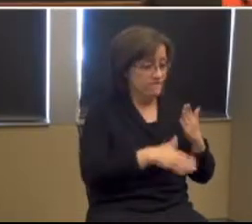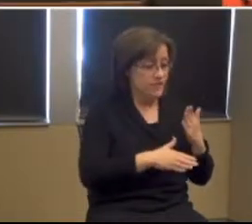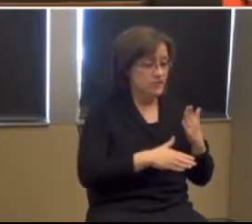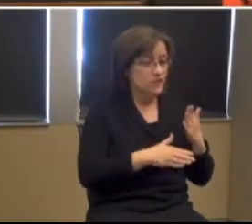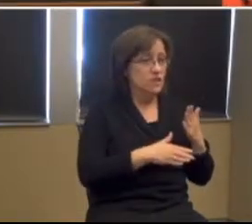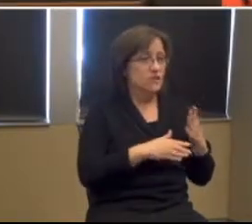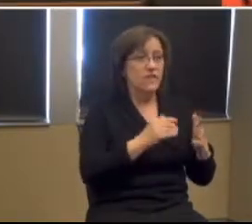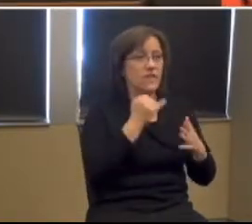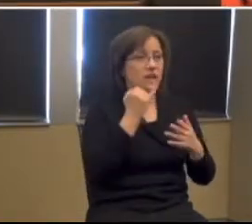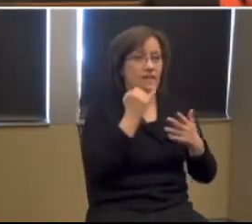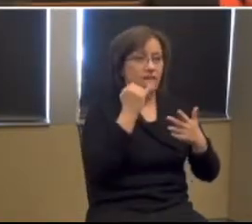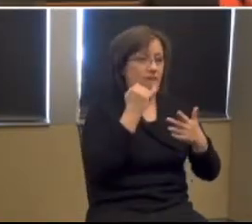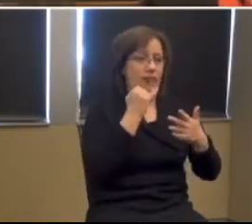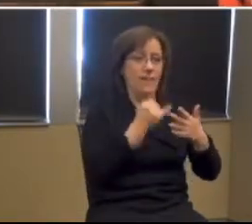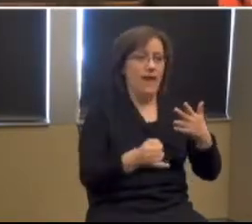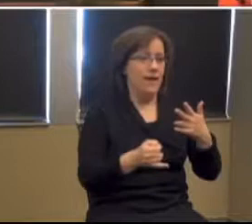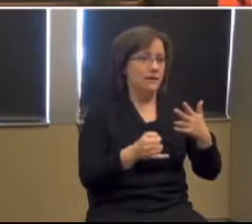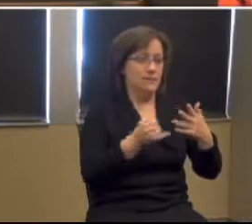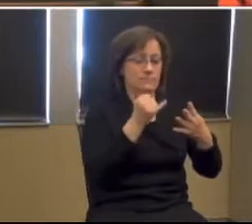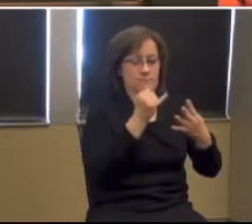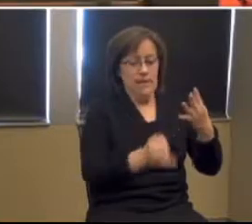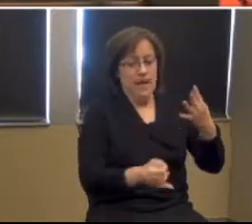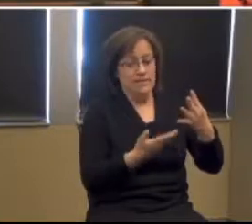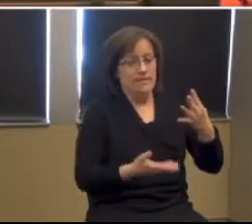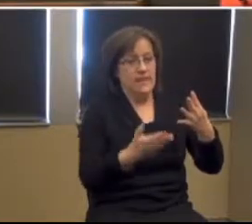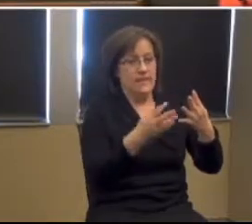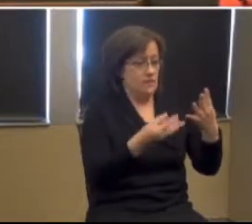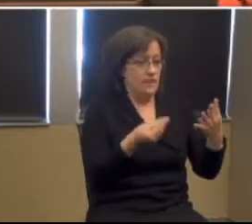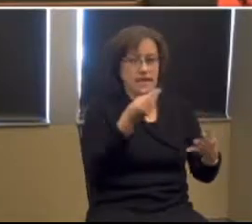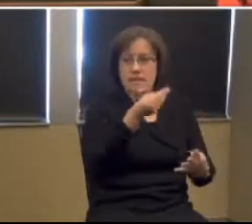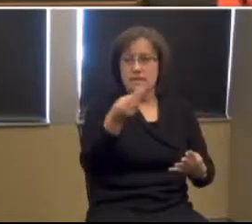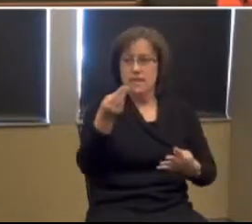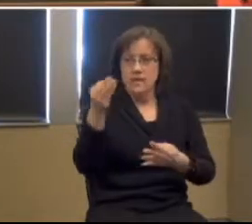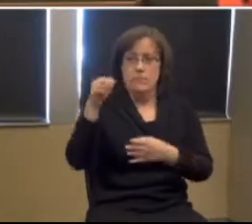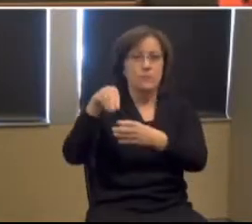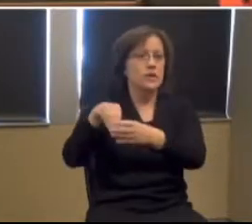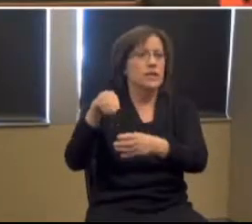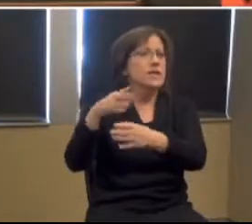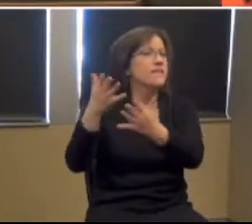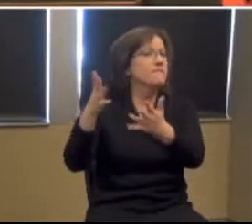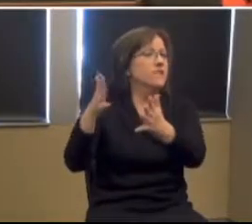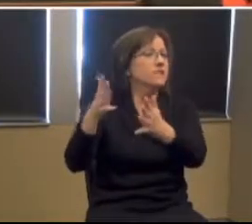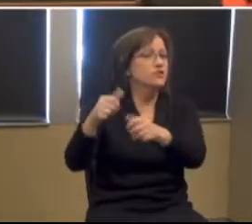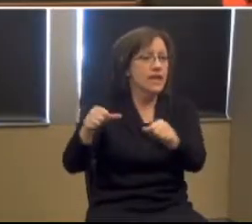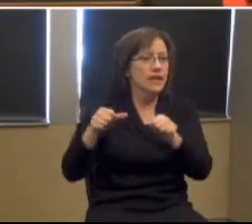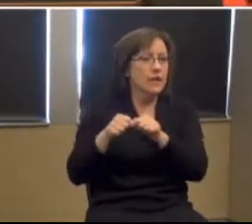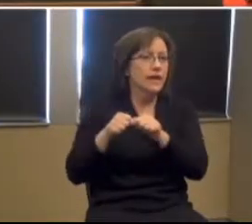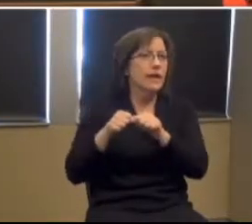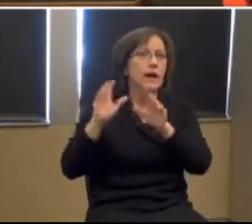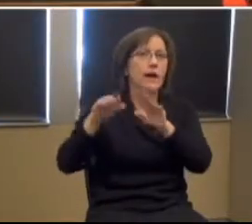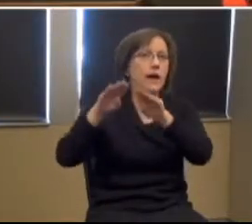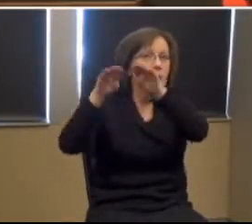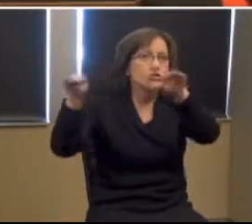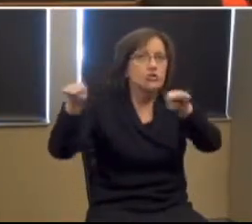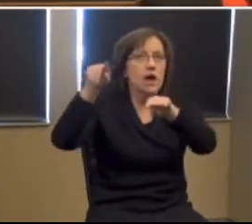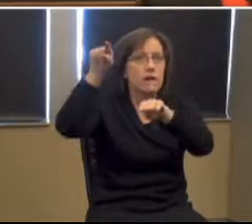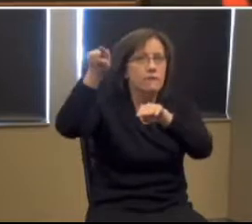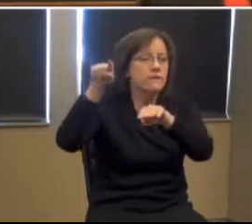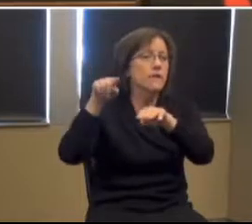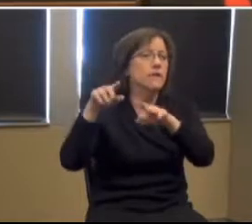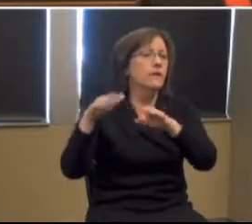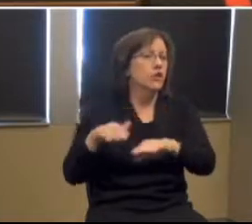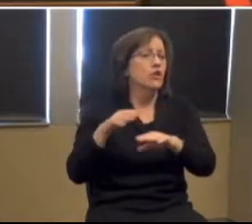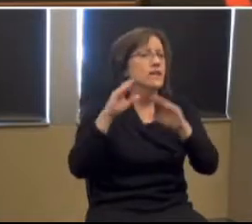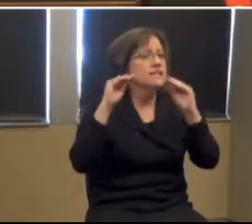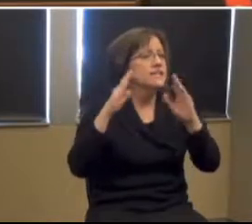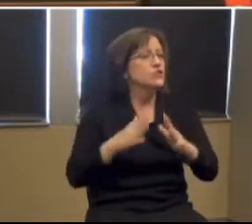area is, a teacher basket, a shelf that's an all done area. And so then what you as a teacher would do is you would go